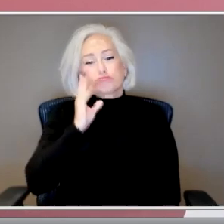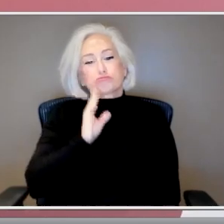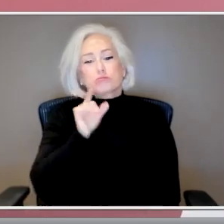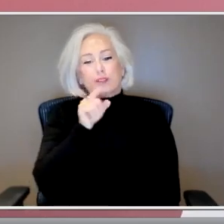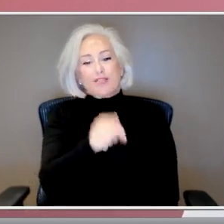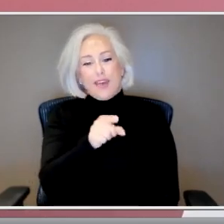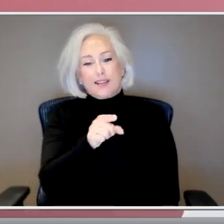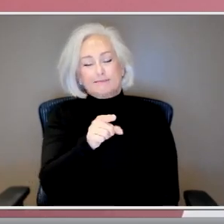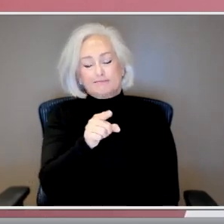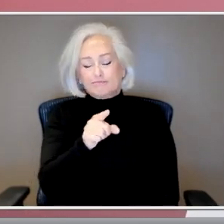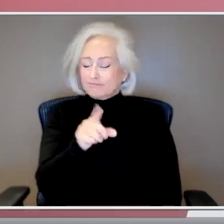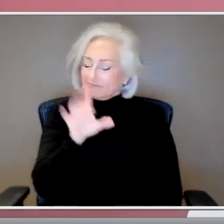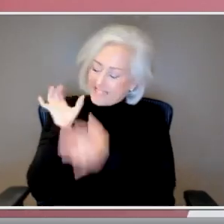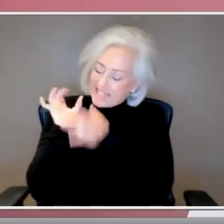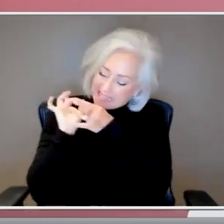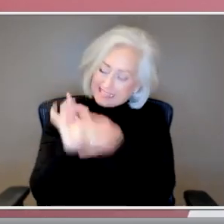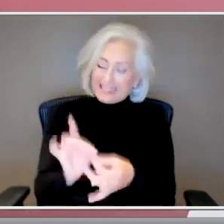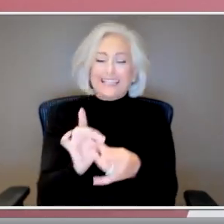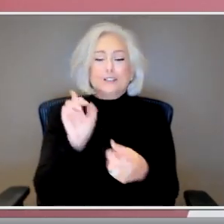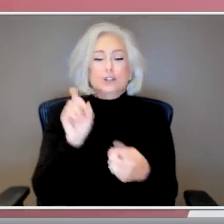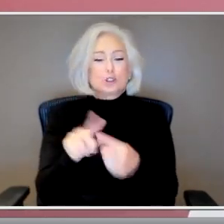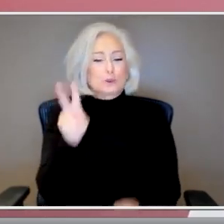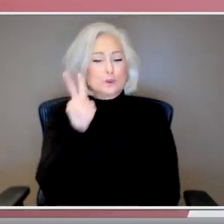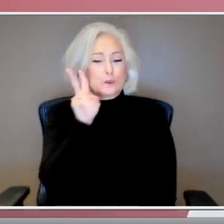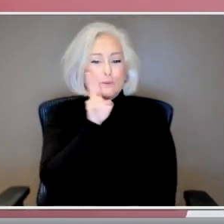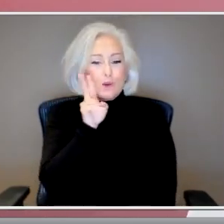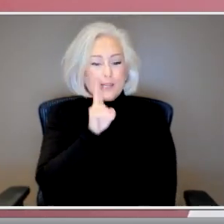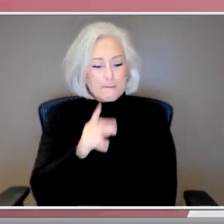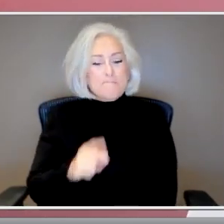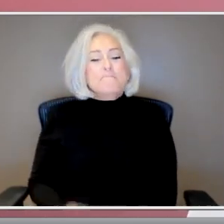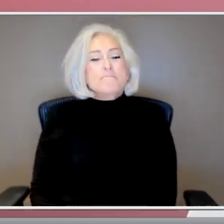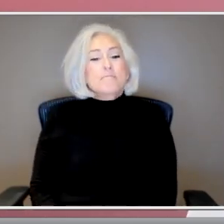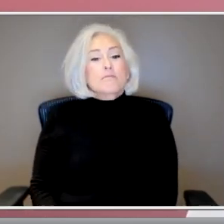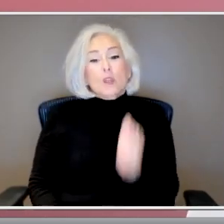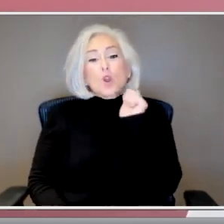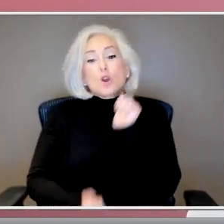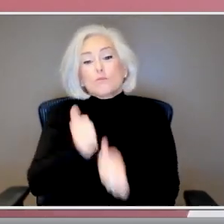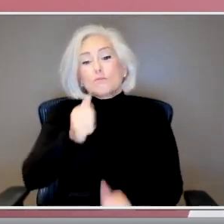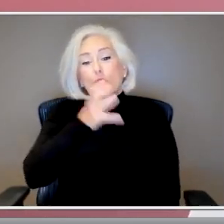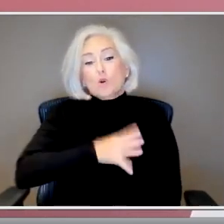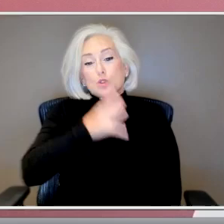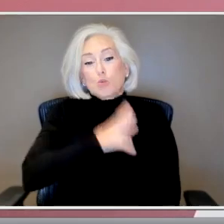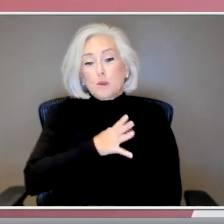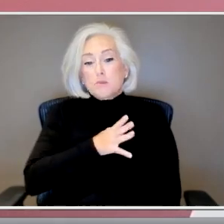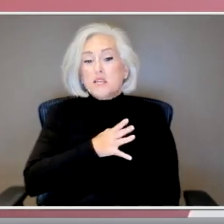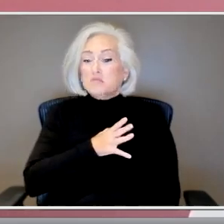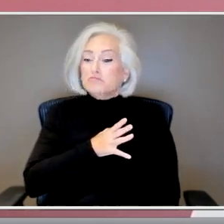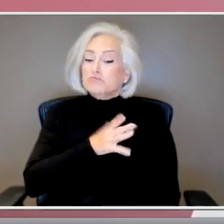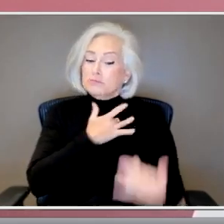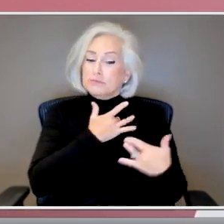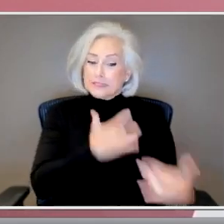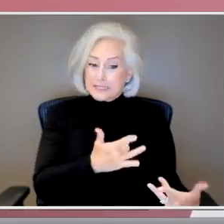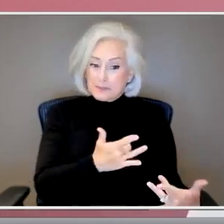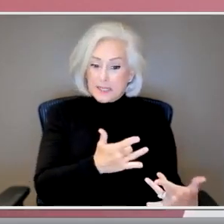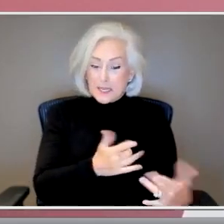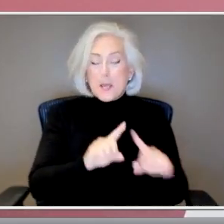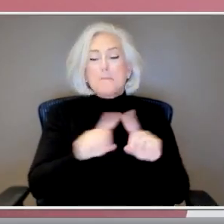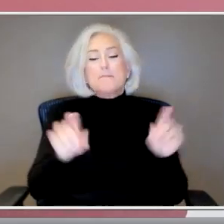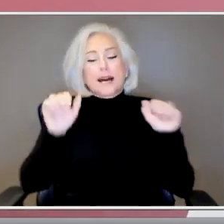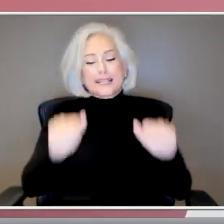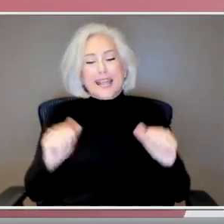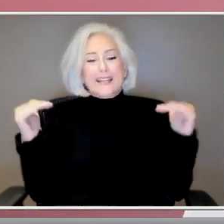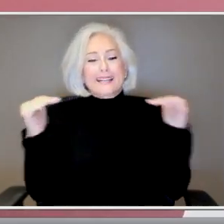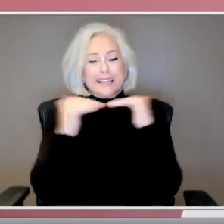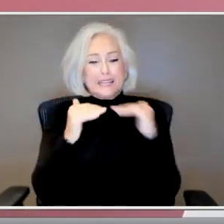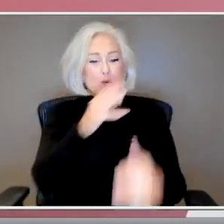smoking. While most of the patients I've had are women, it can occur in men and women with about equal frequency. So it's not